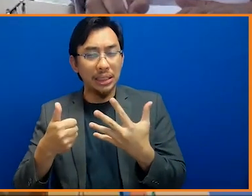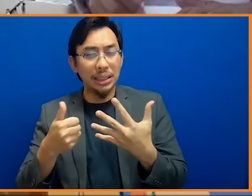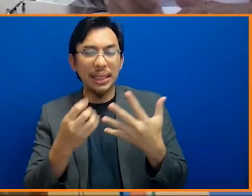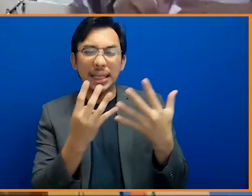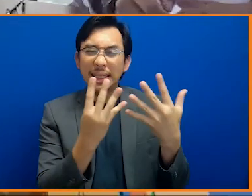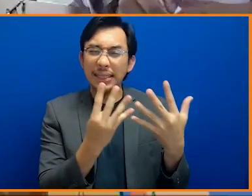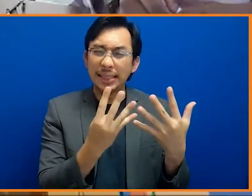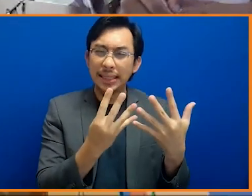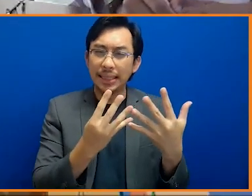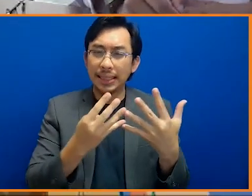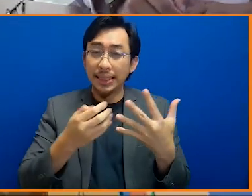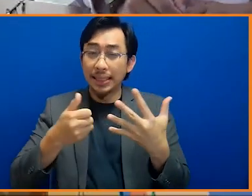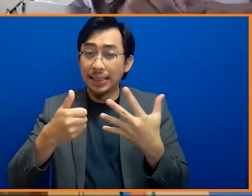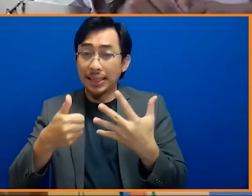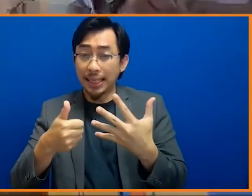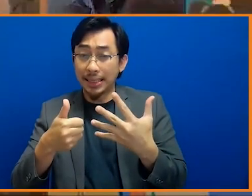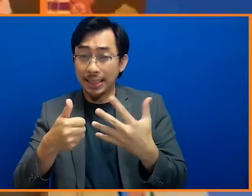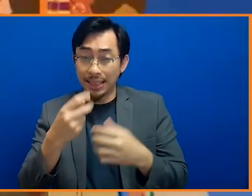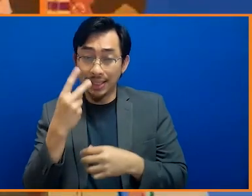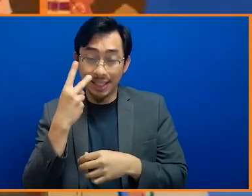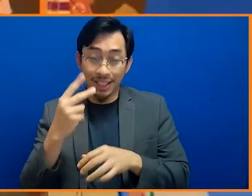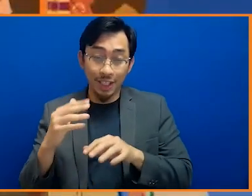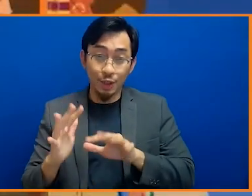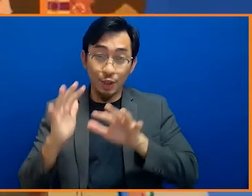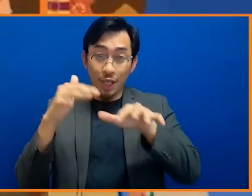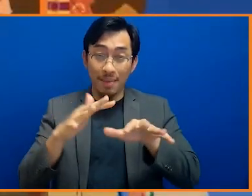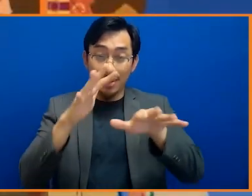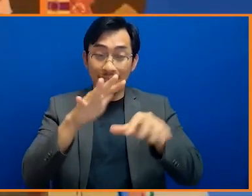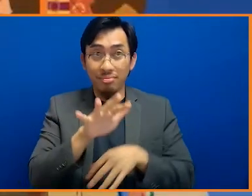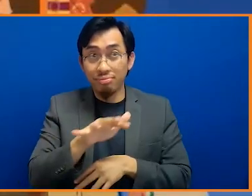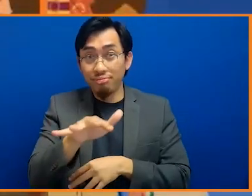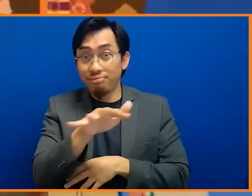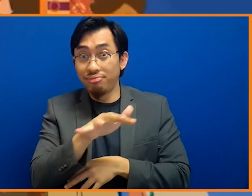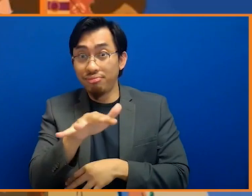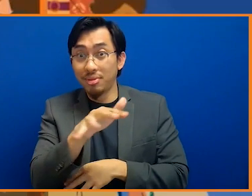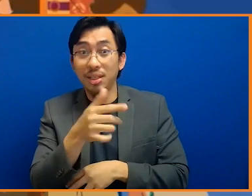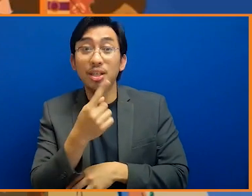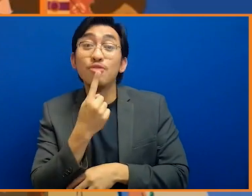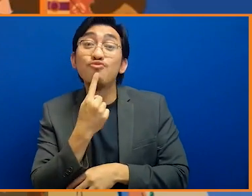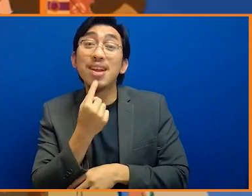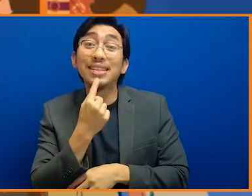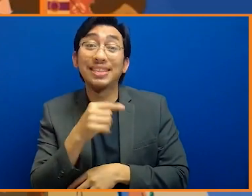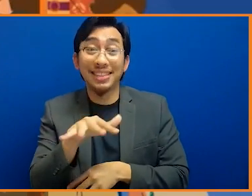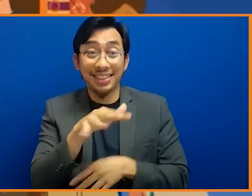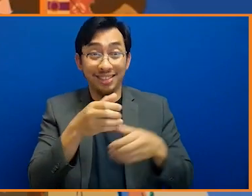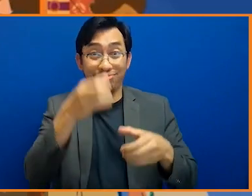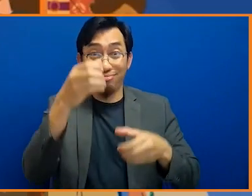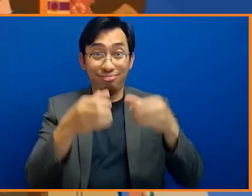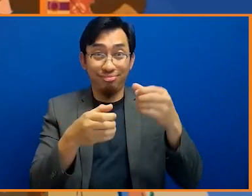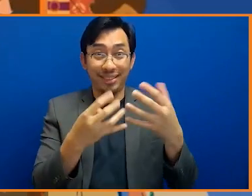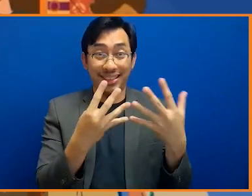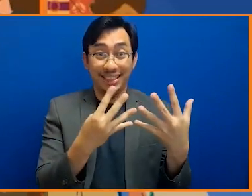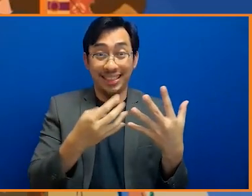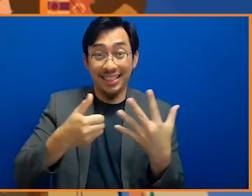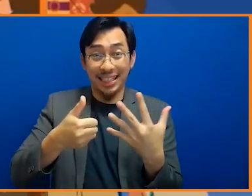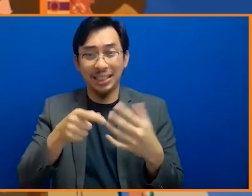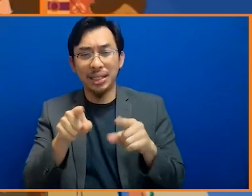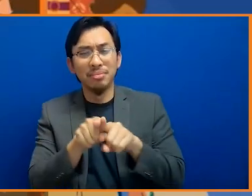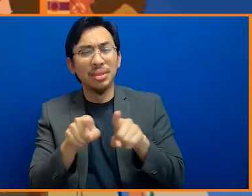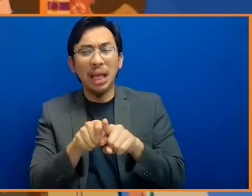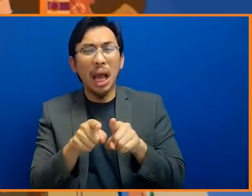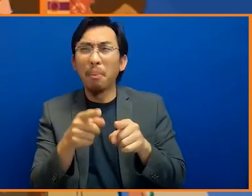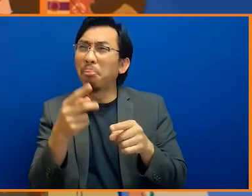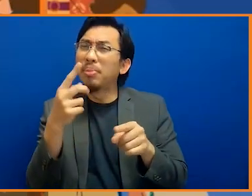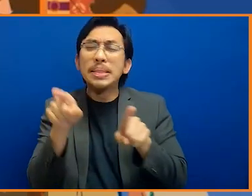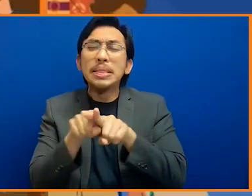96, I believe, yes, 96 that can withstand tsunamis in the red zone, but they look like